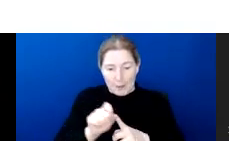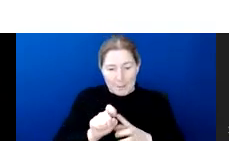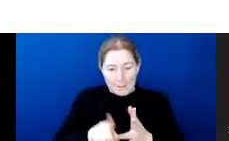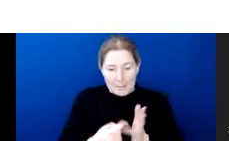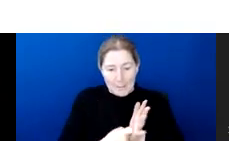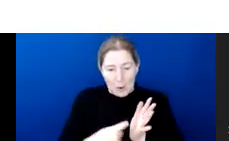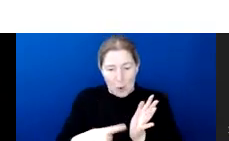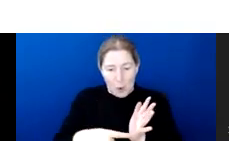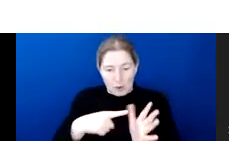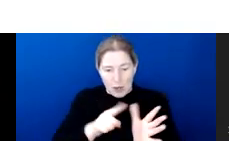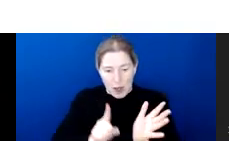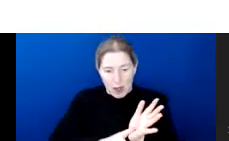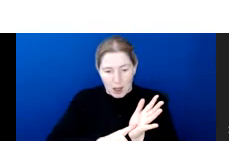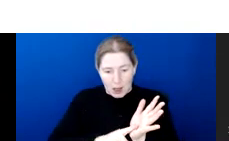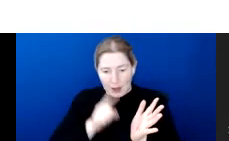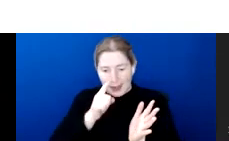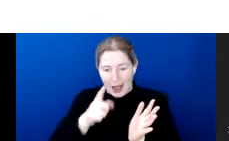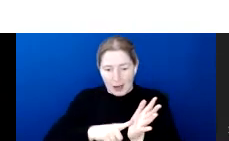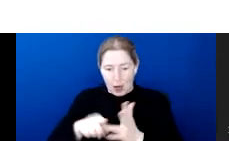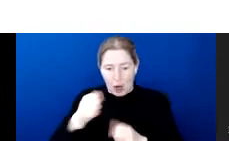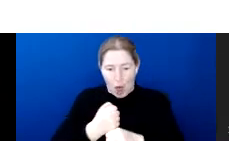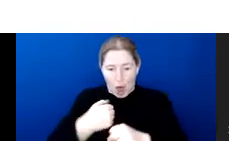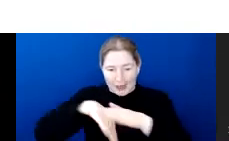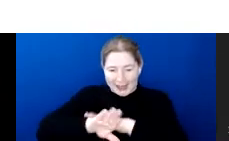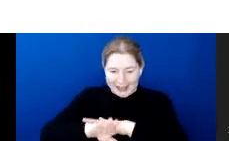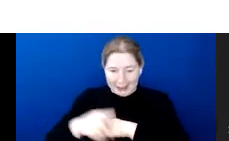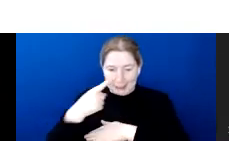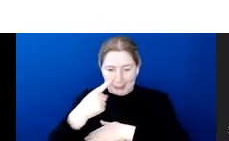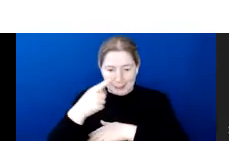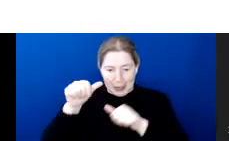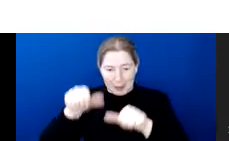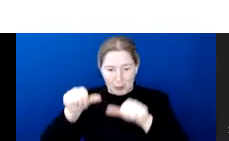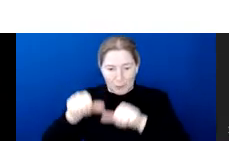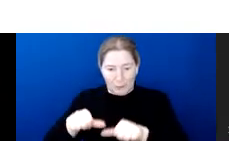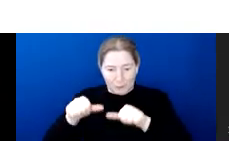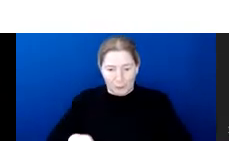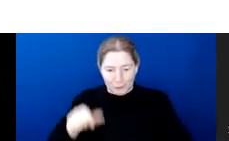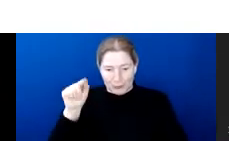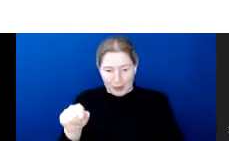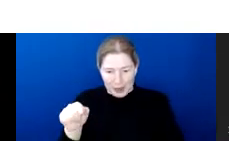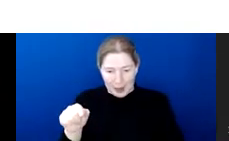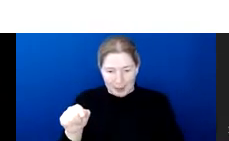they can log in and approve all the documents from there.